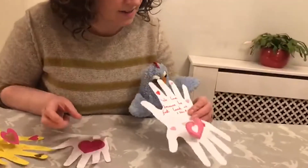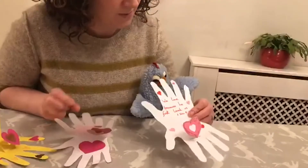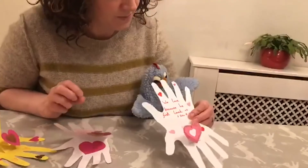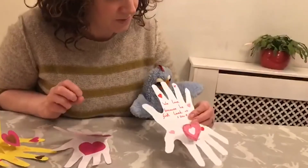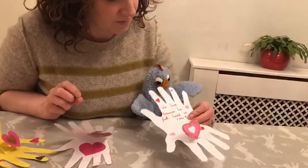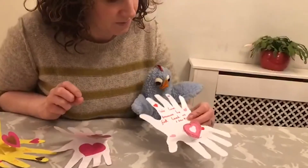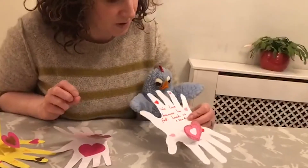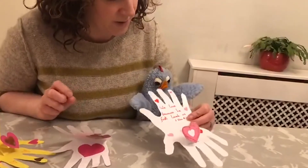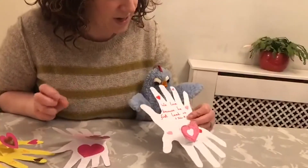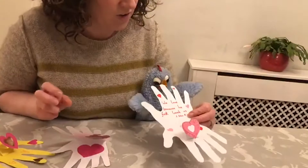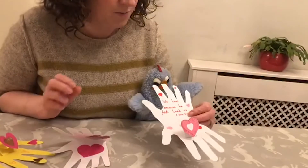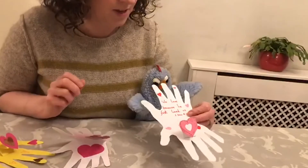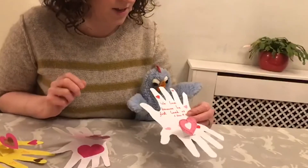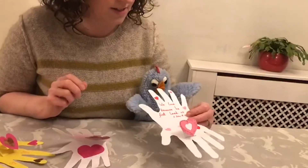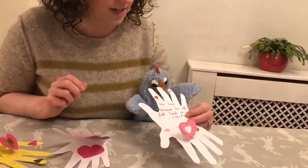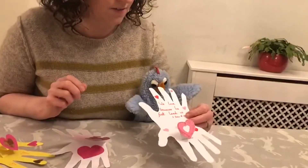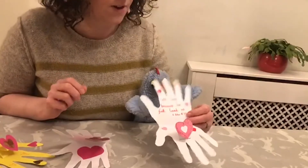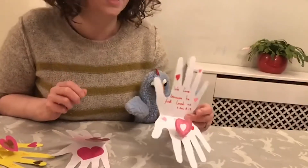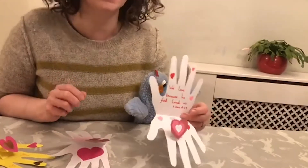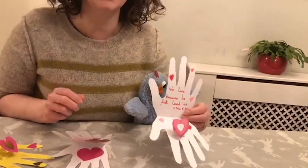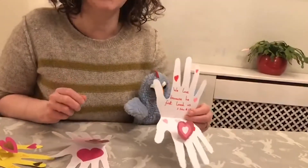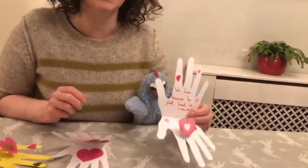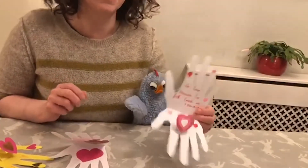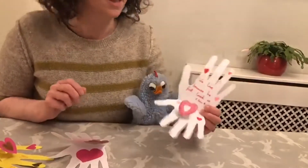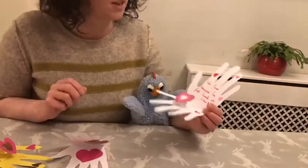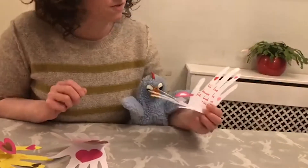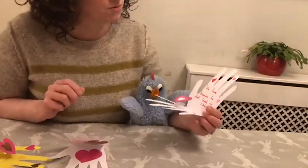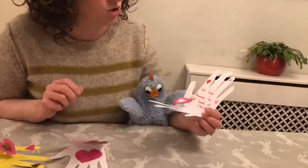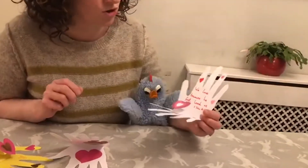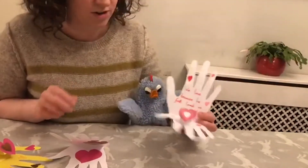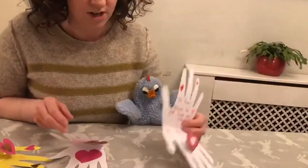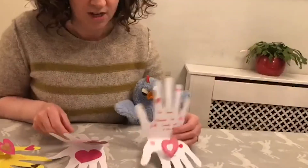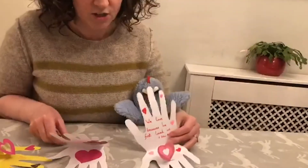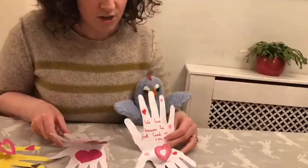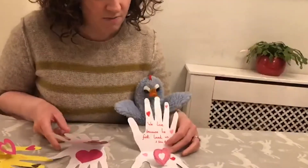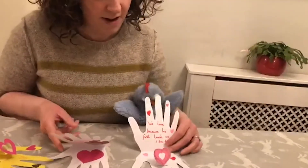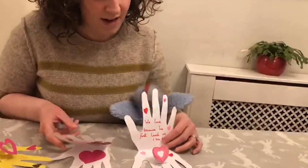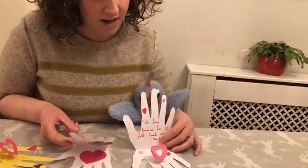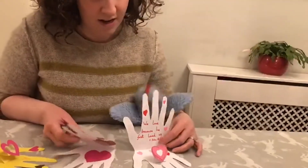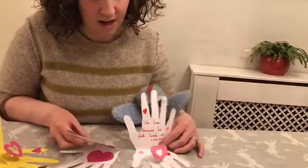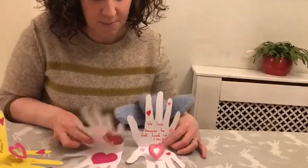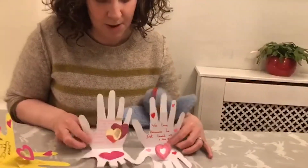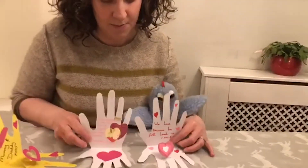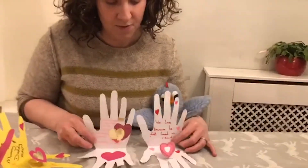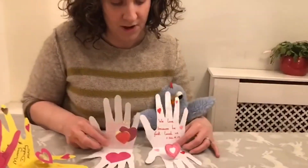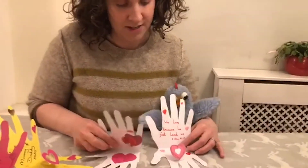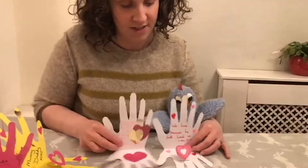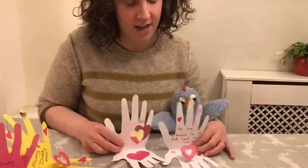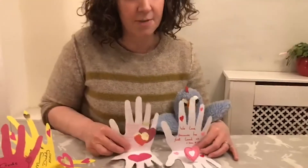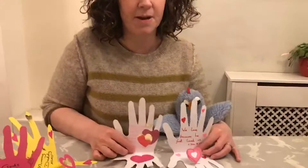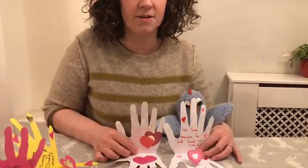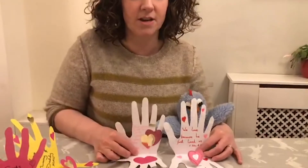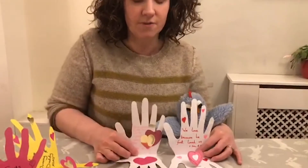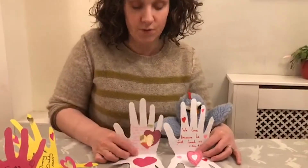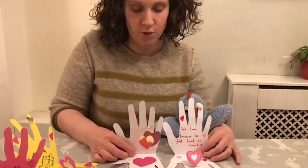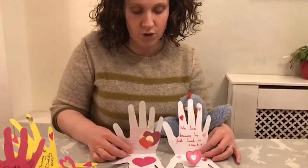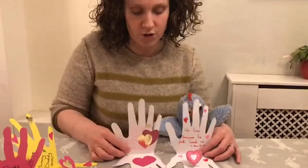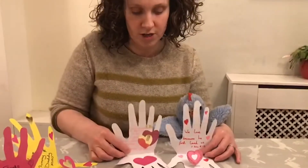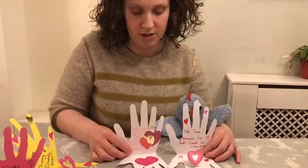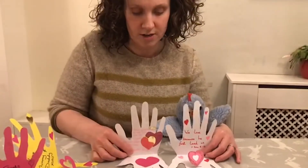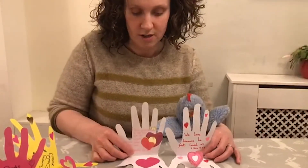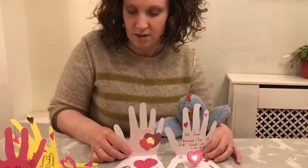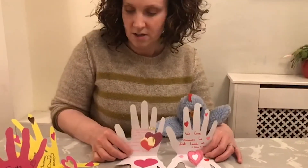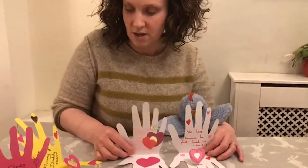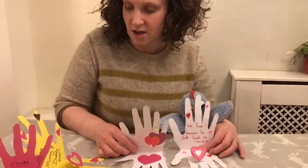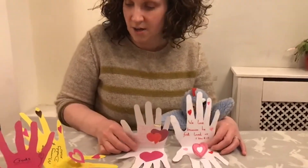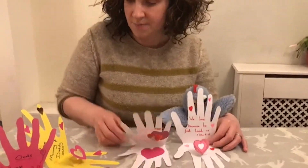has we love because He first loved us, and that's from John. So you can write a Bible verse in there about love, or you